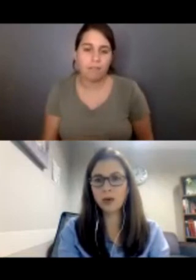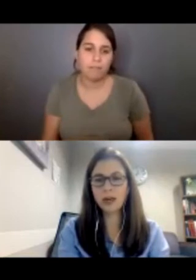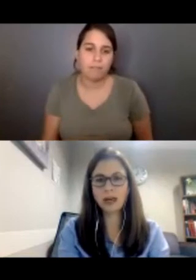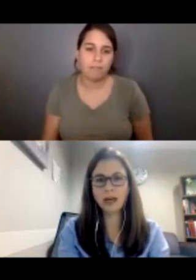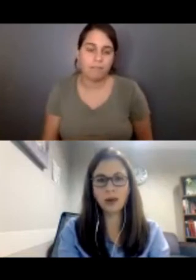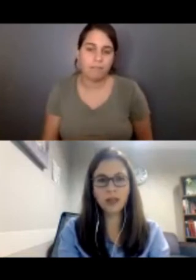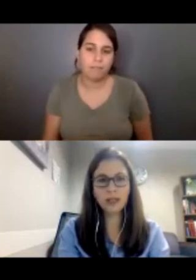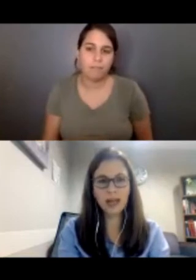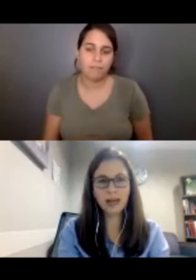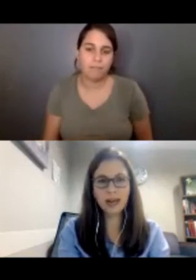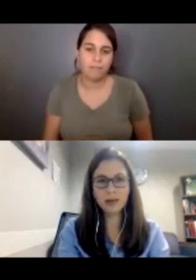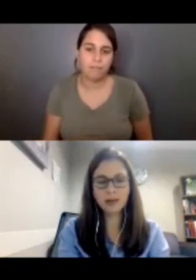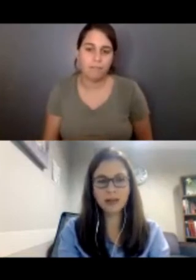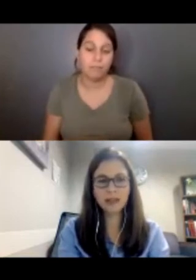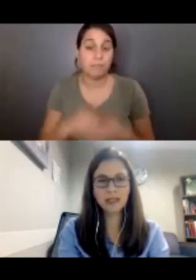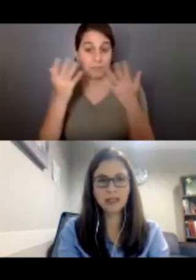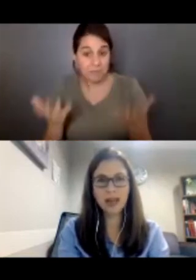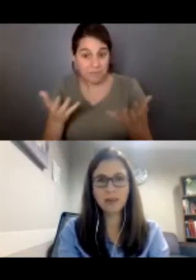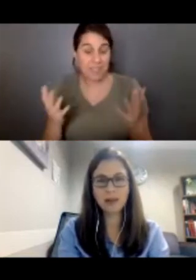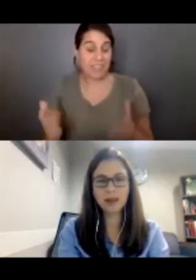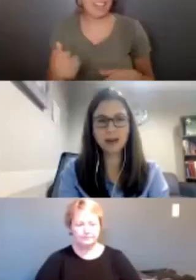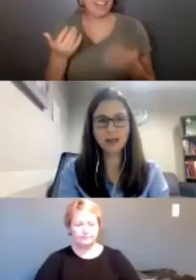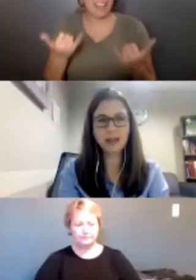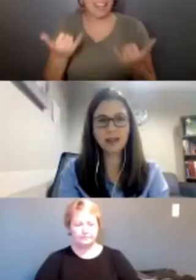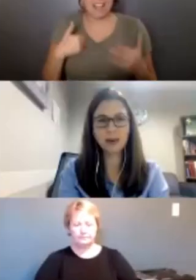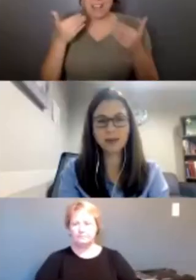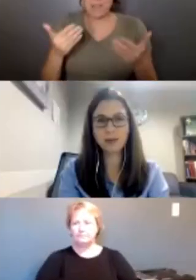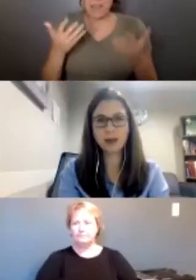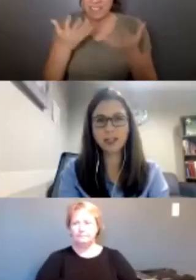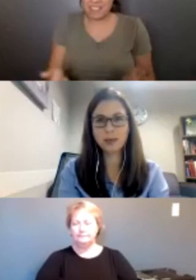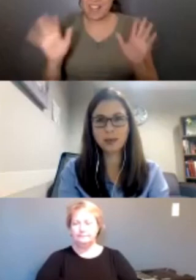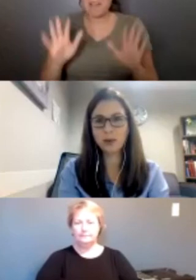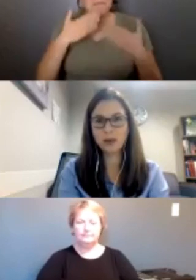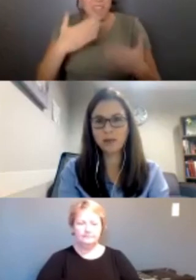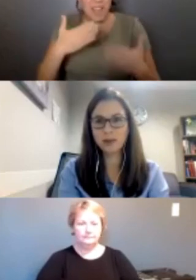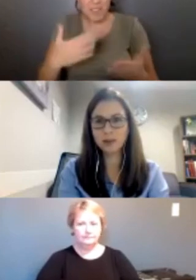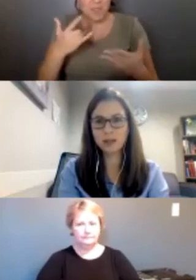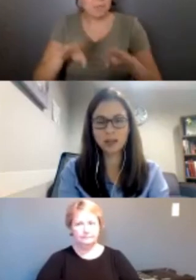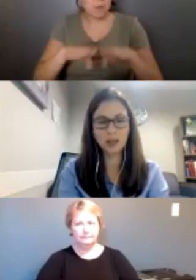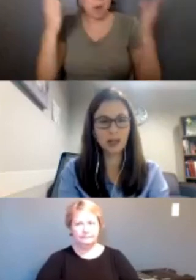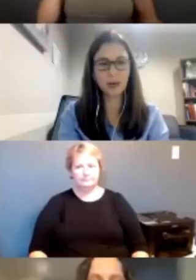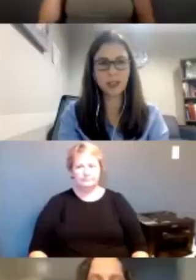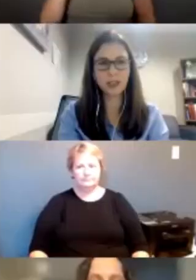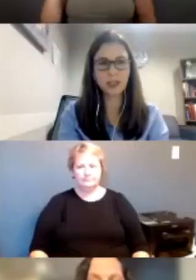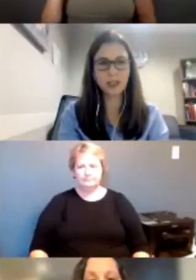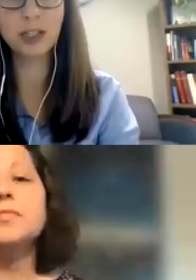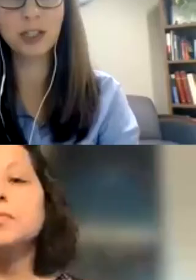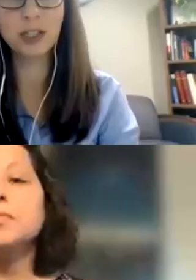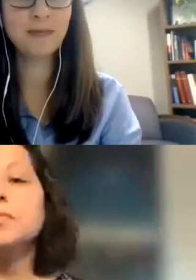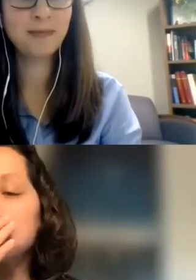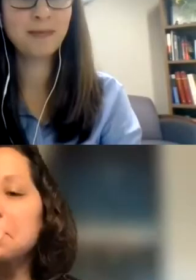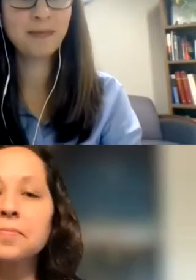So with that, I will stop and thank you all very much, and we'll open it up for some discussion and questions.